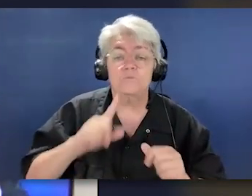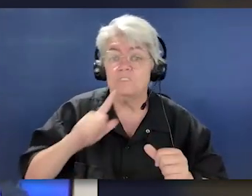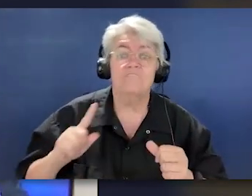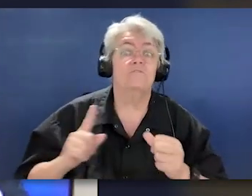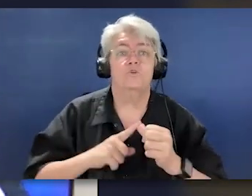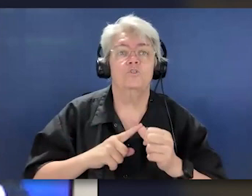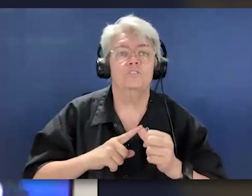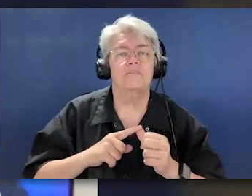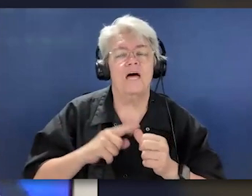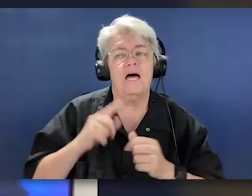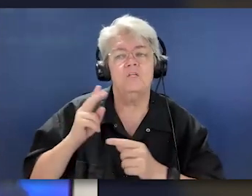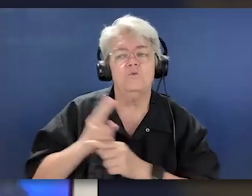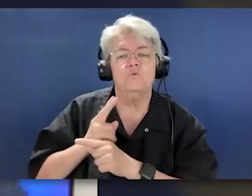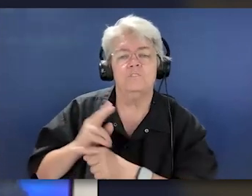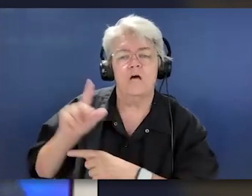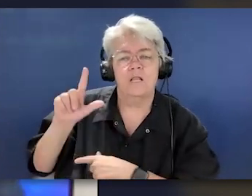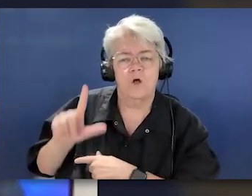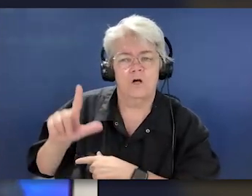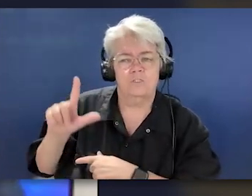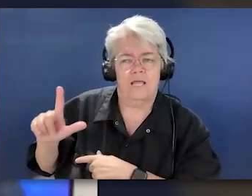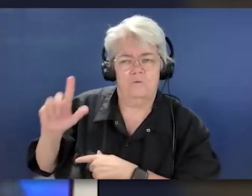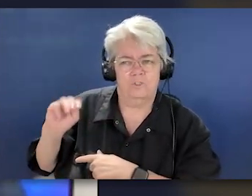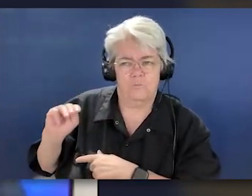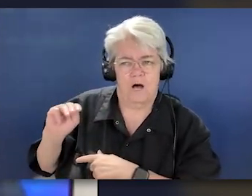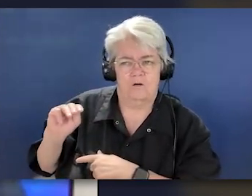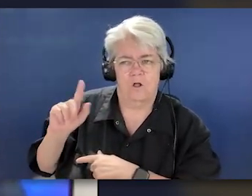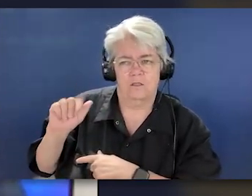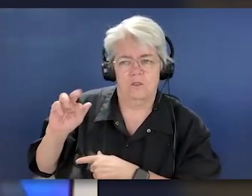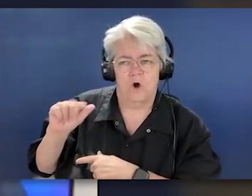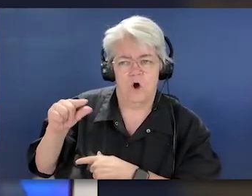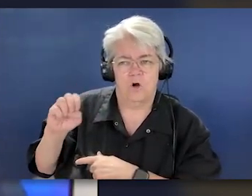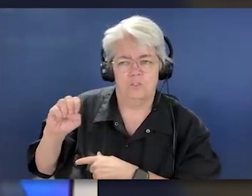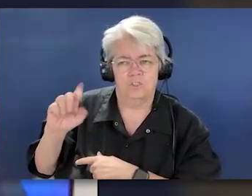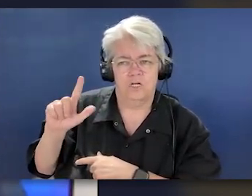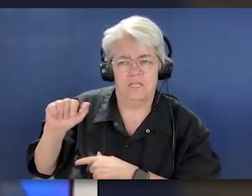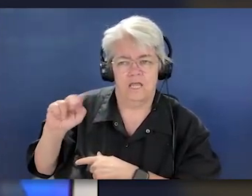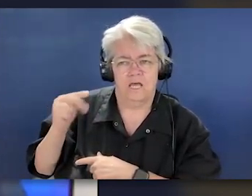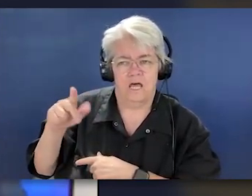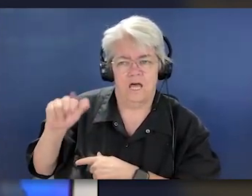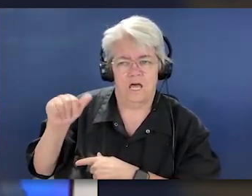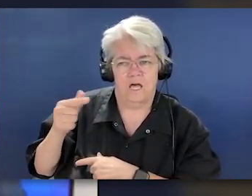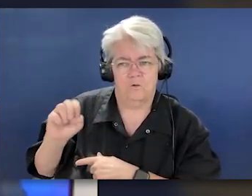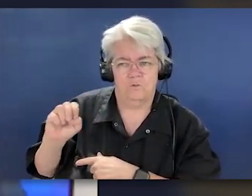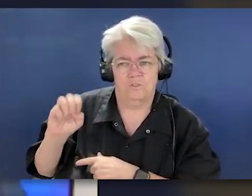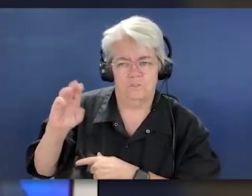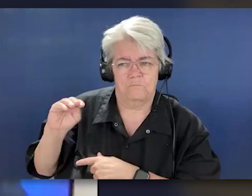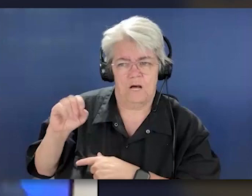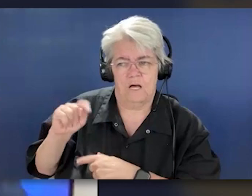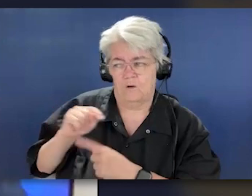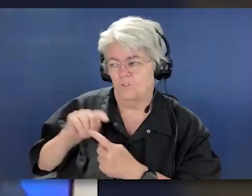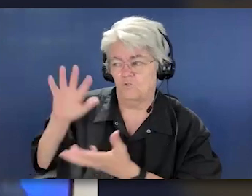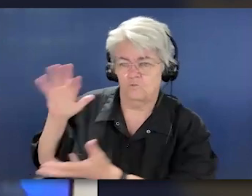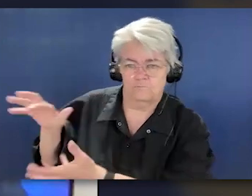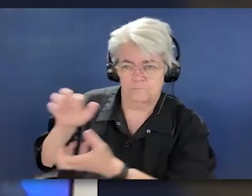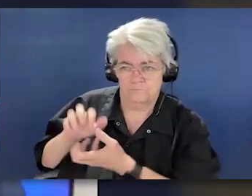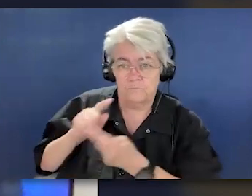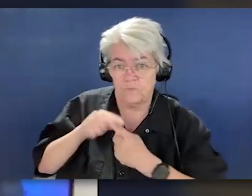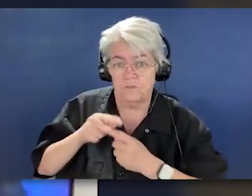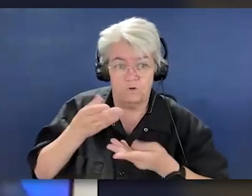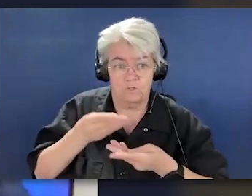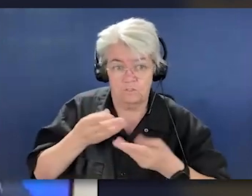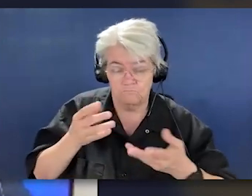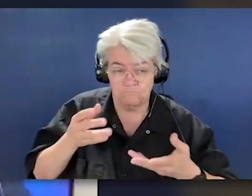language model to gain widespread attention and use from ordinary consumers, including our own students and our